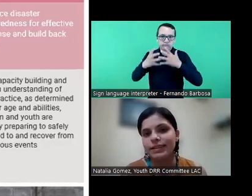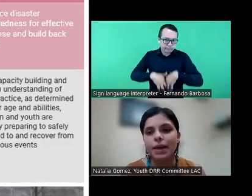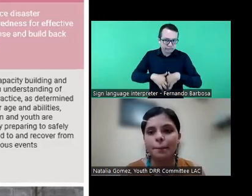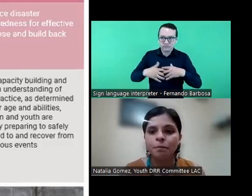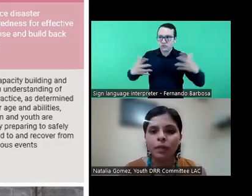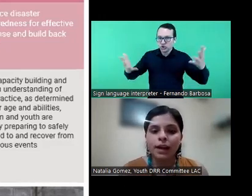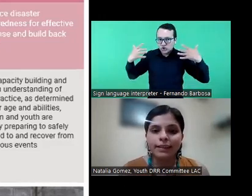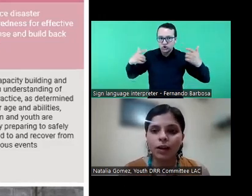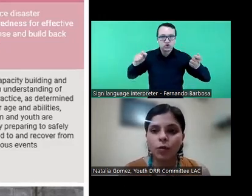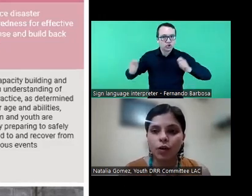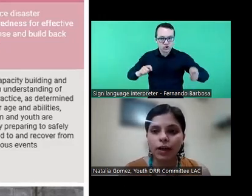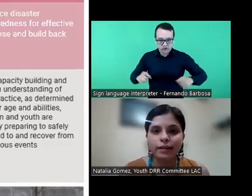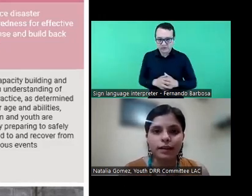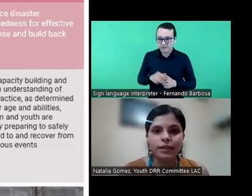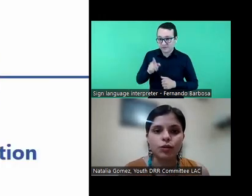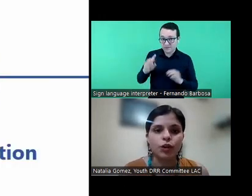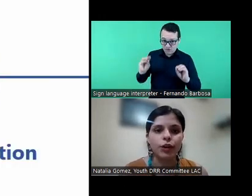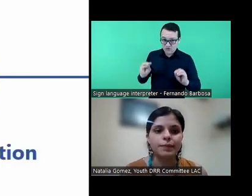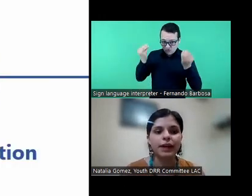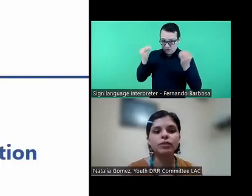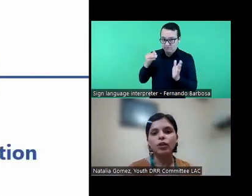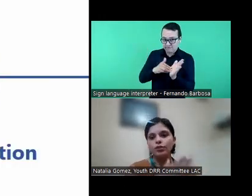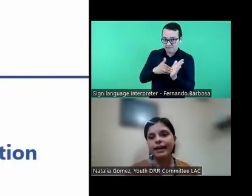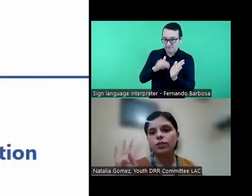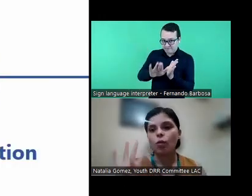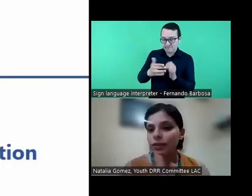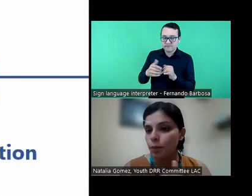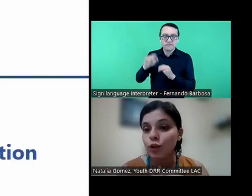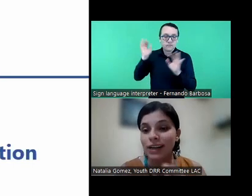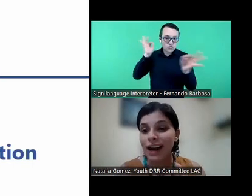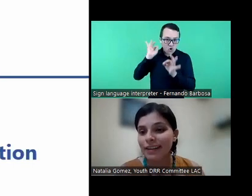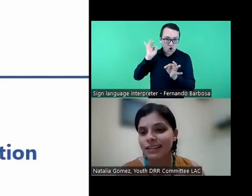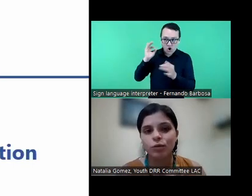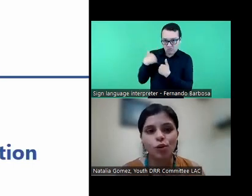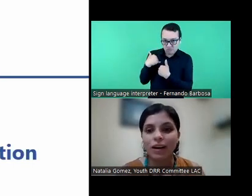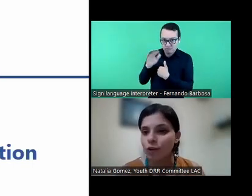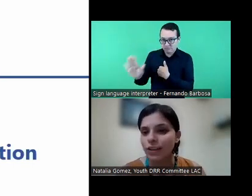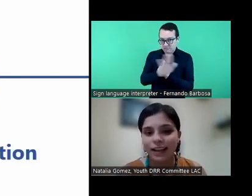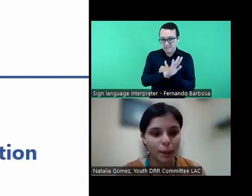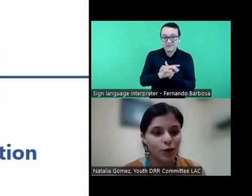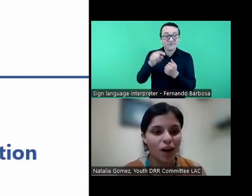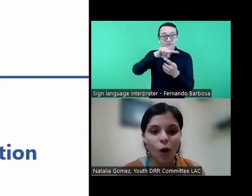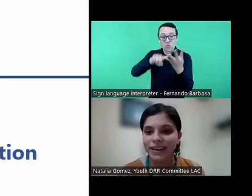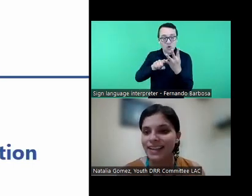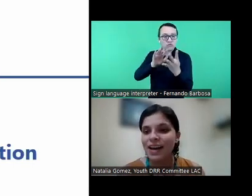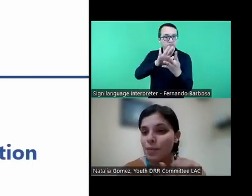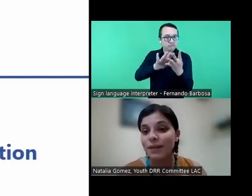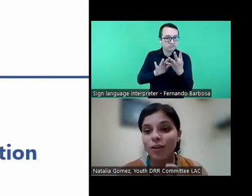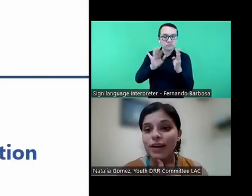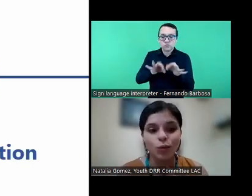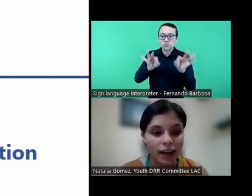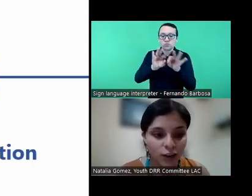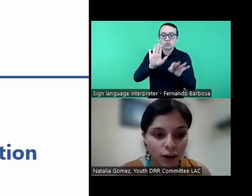change. And youth also have a role in these discussions. So 4 key points in regards